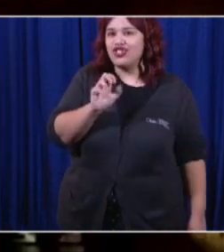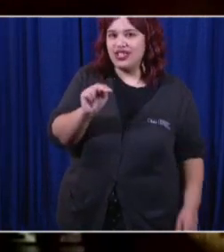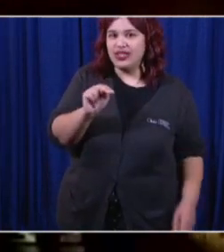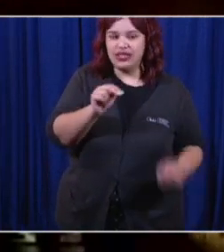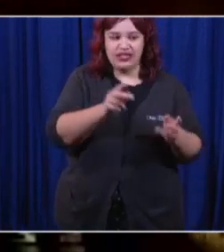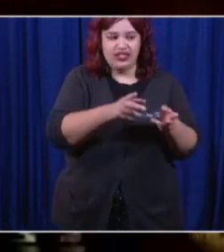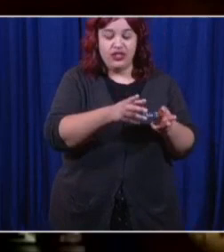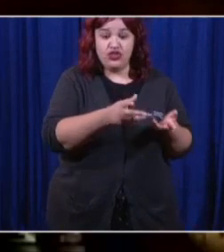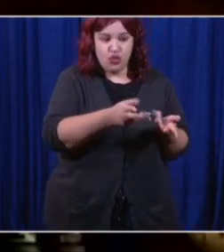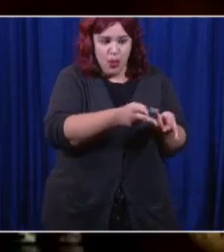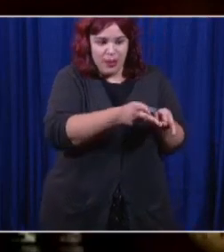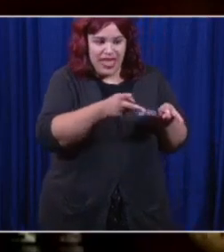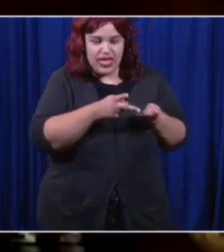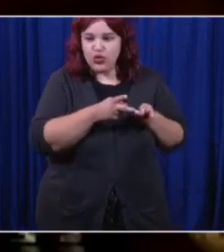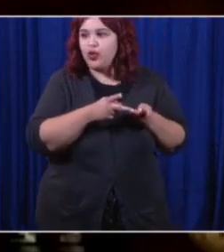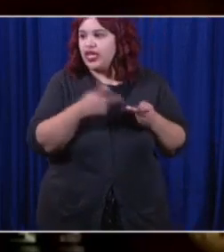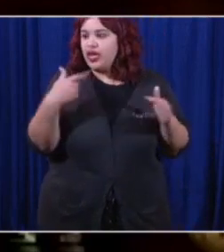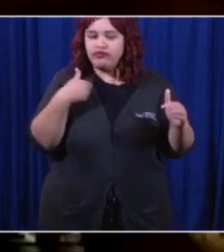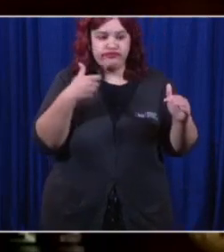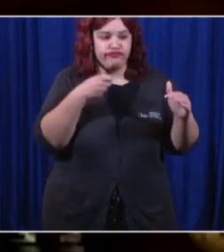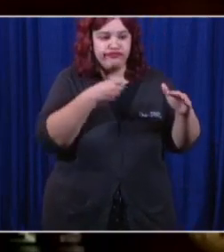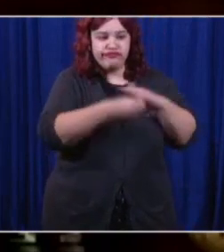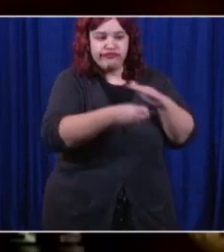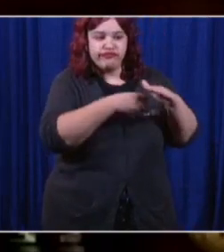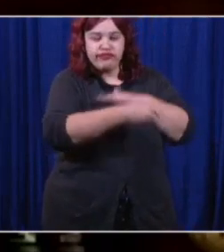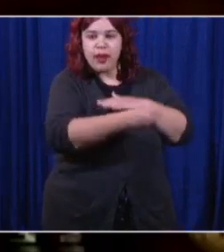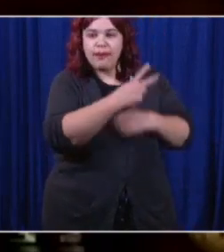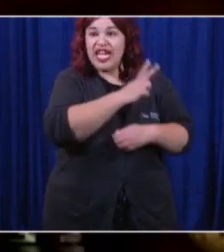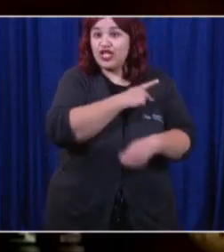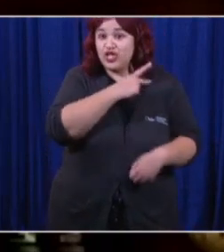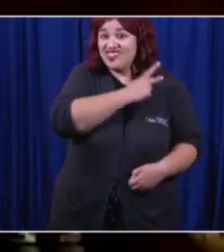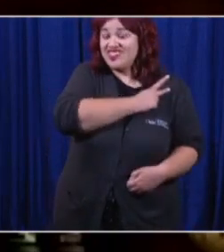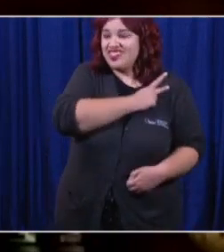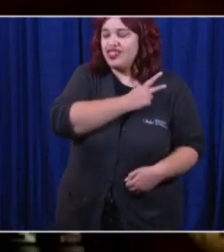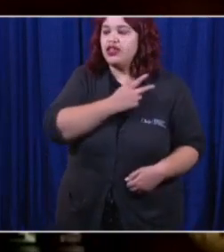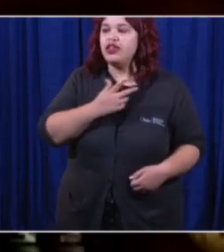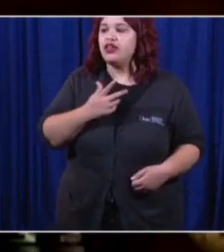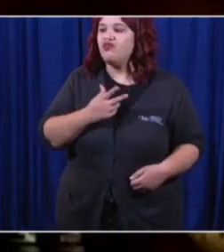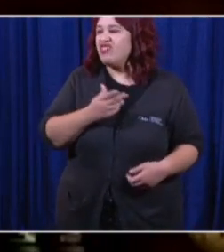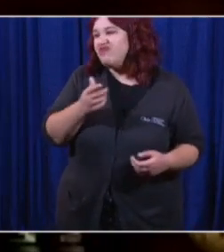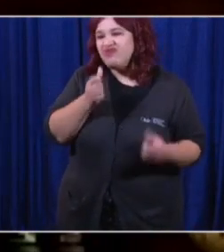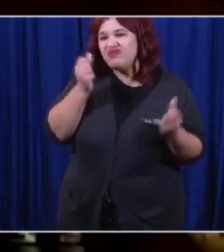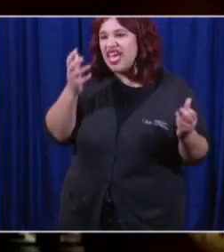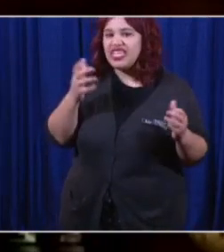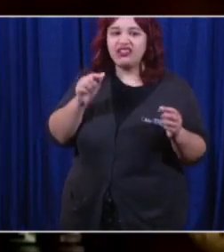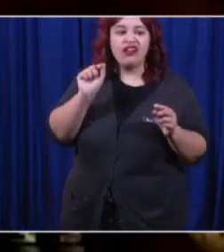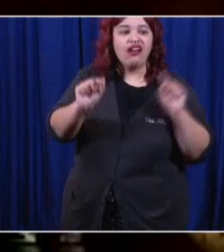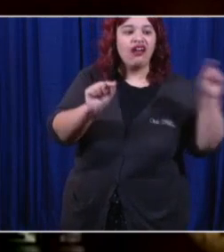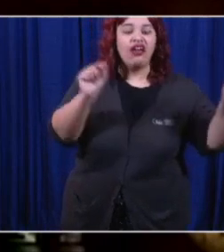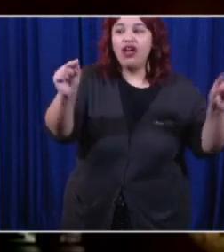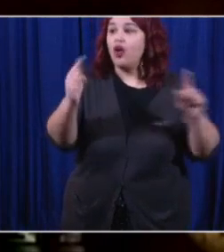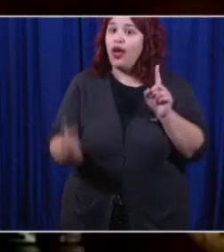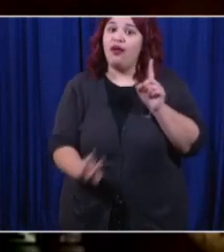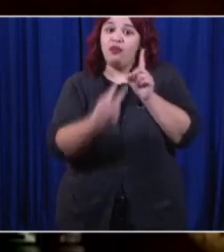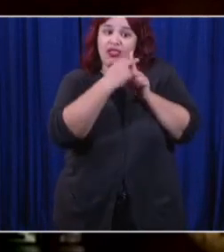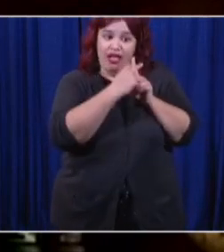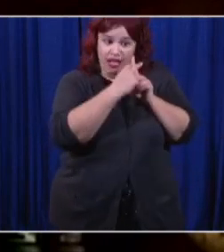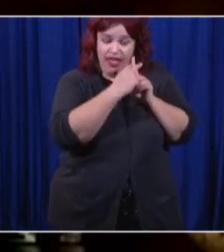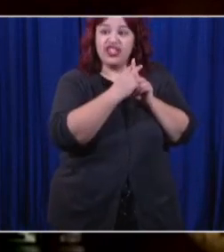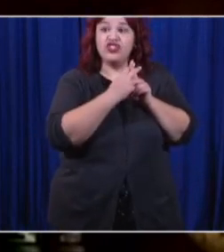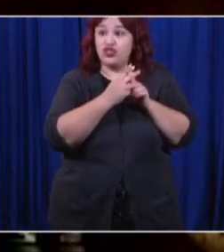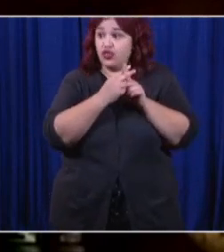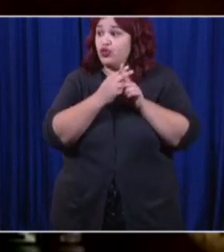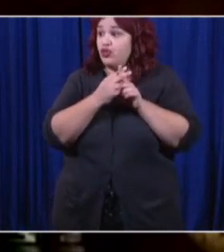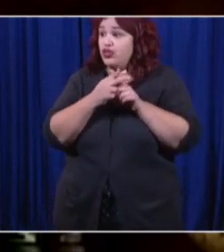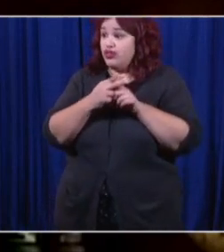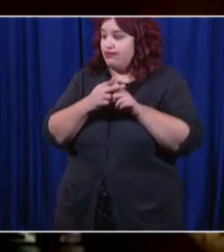the in Zone 2 that applied for that. We do have some now that have that standard and are willing to take other patients. So